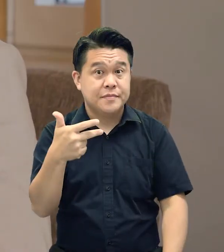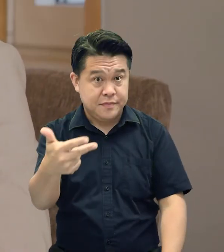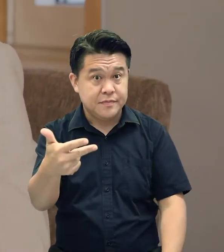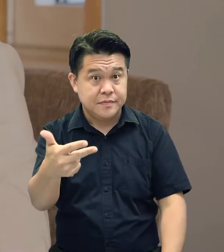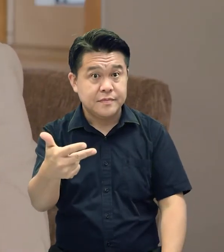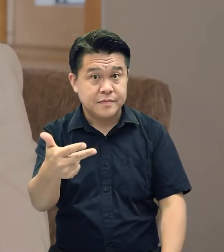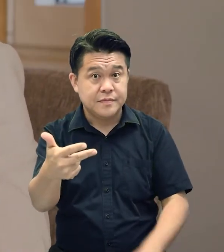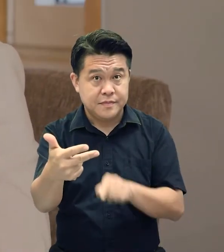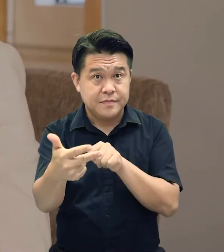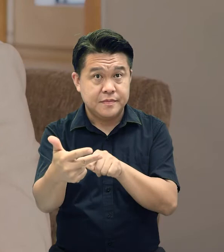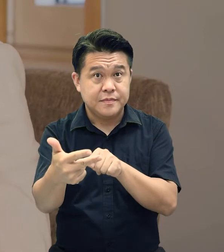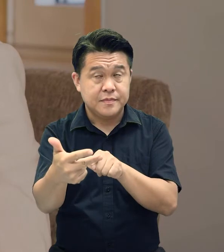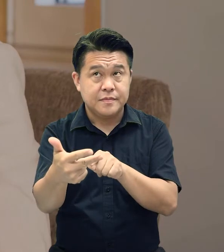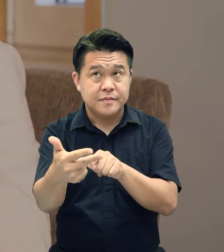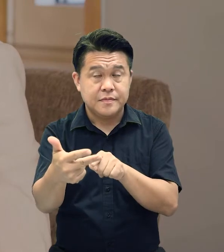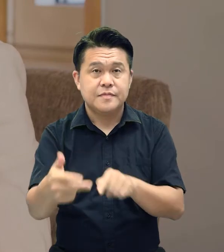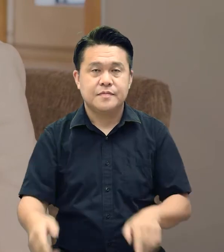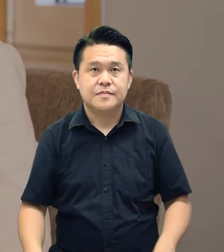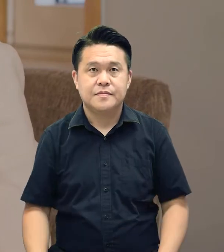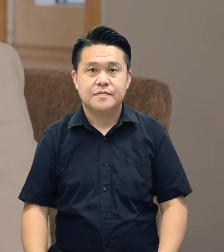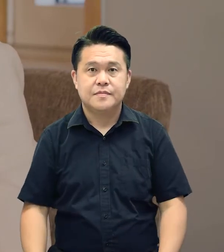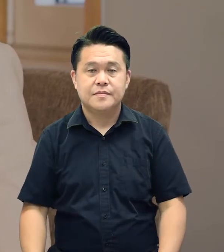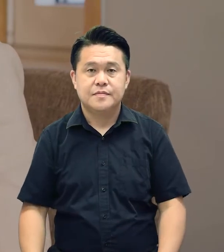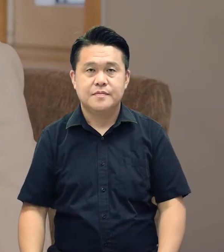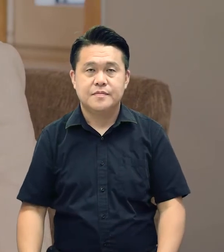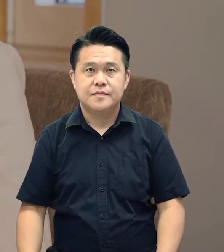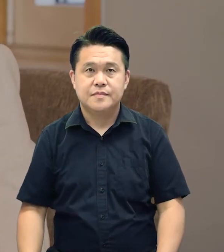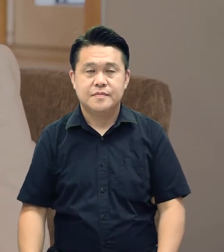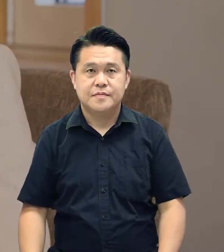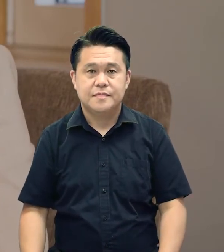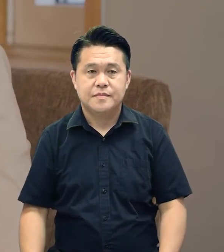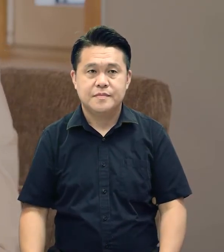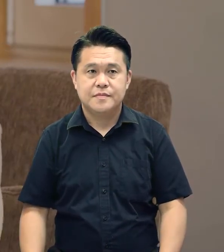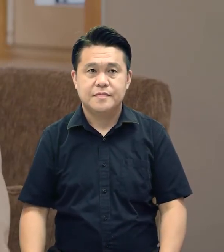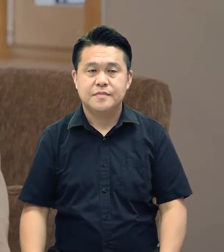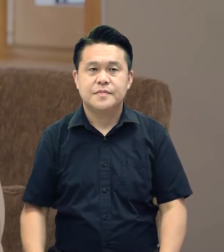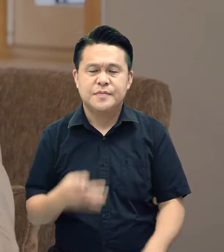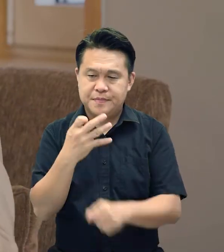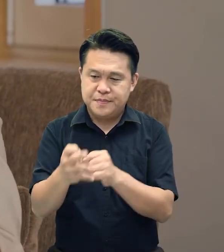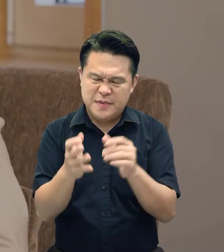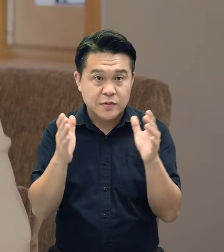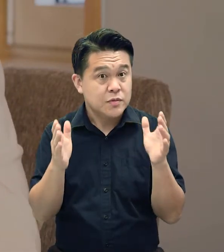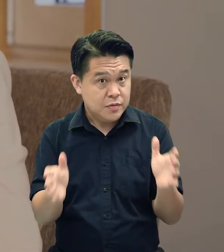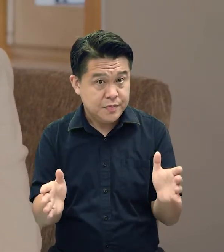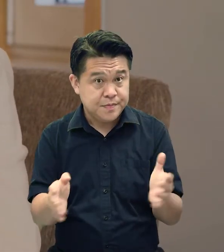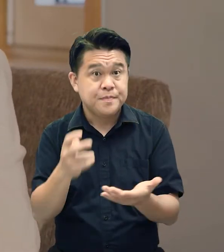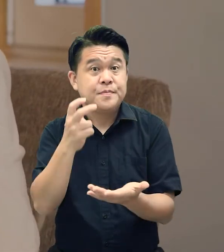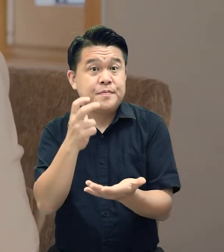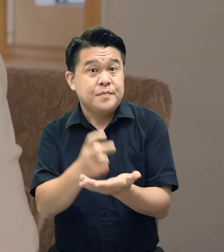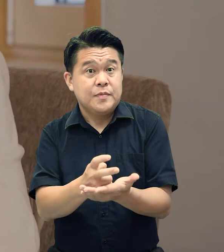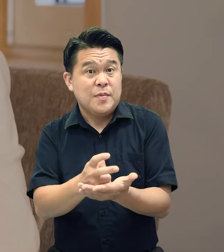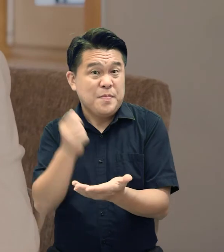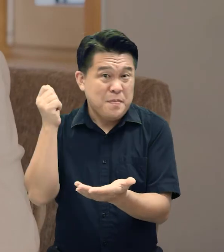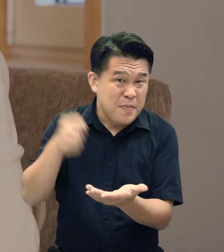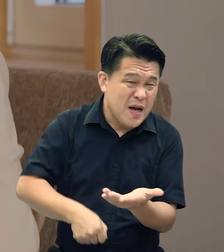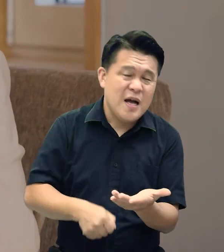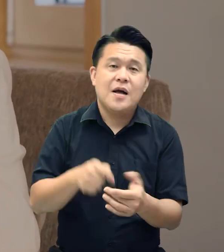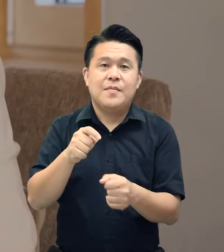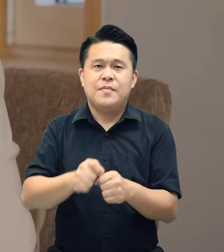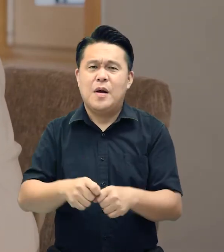proposition happened in 2007. And so we have this